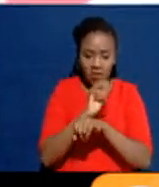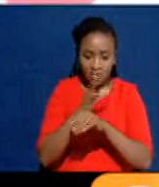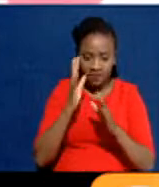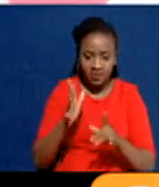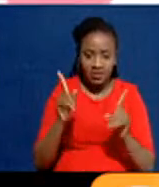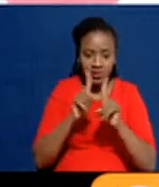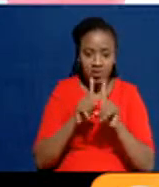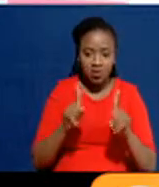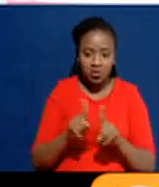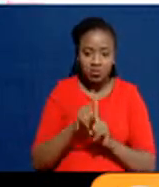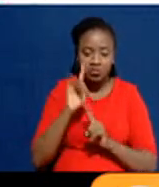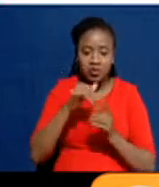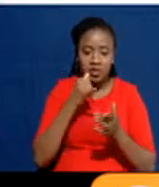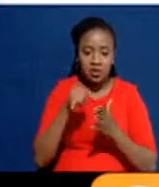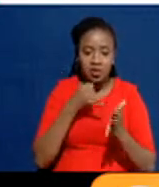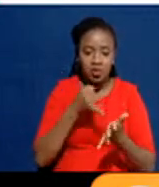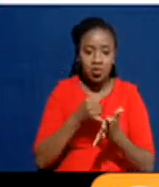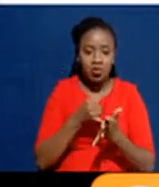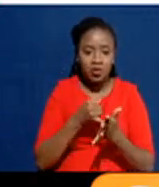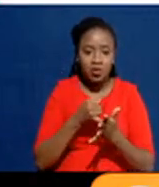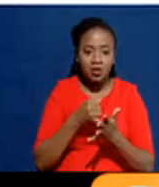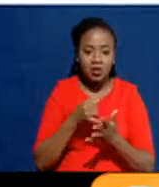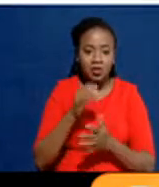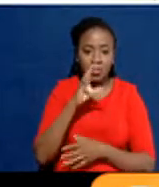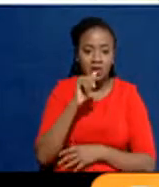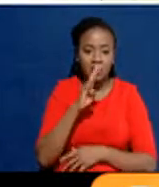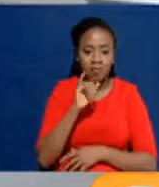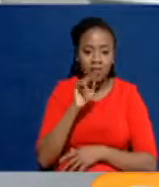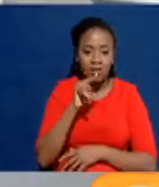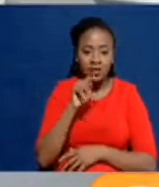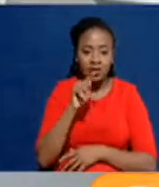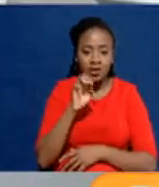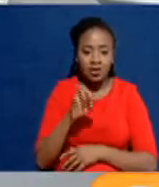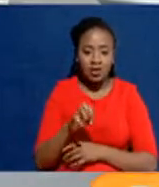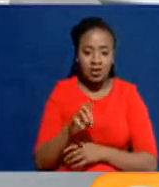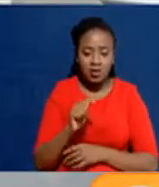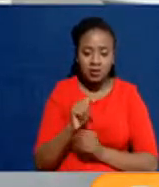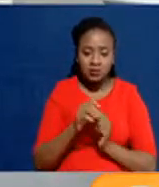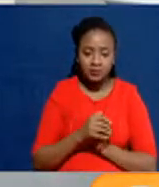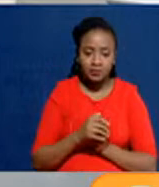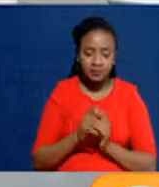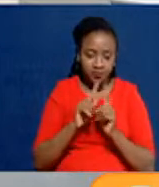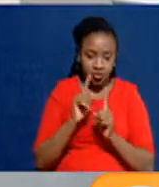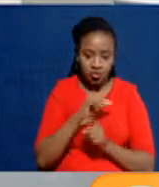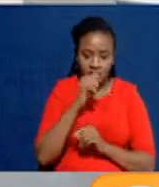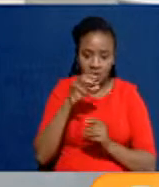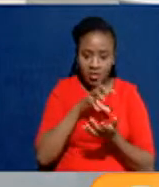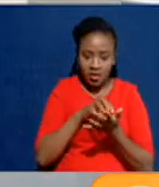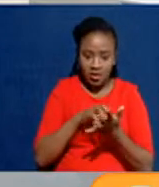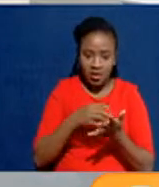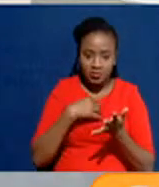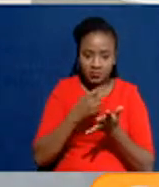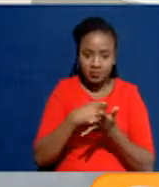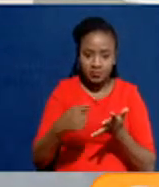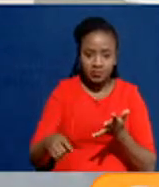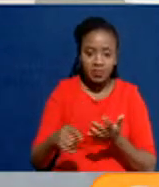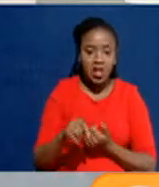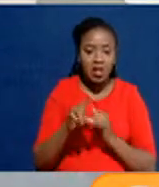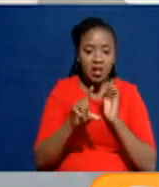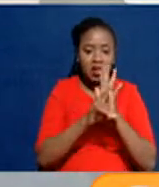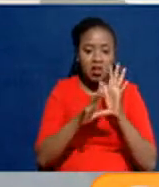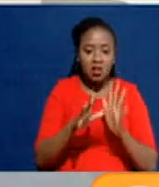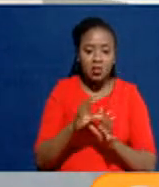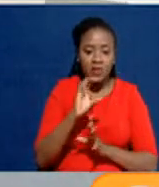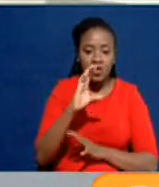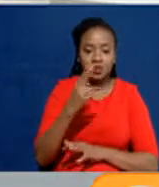Cleophas Malala, sitting in cabinet. So let's wait and see. In the case filed by lawyer Charles Mugane, the High Court,